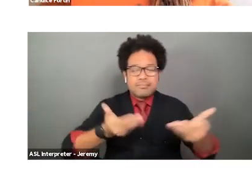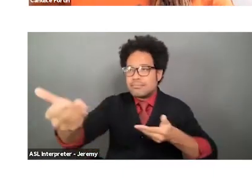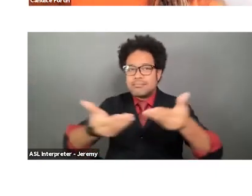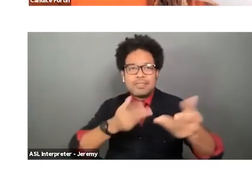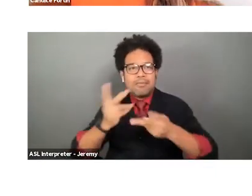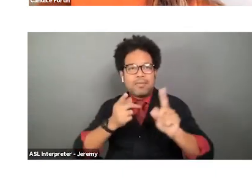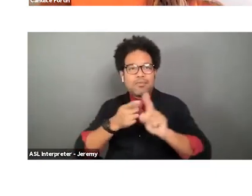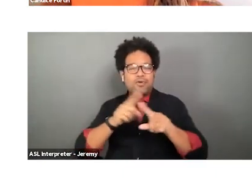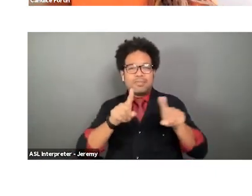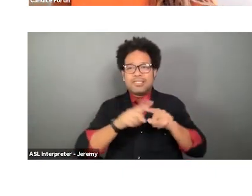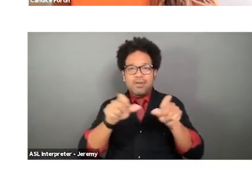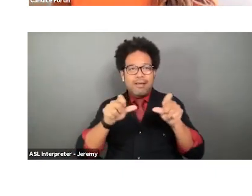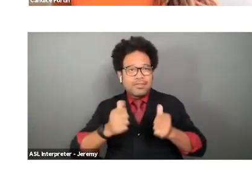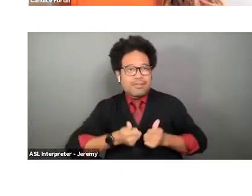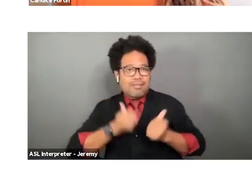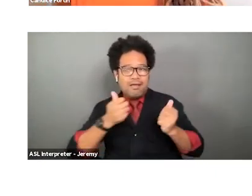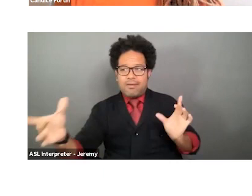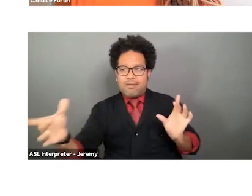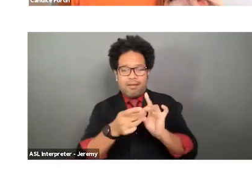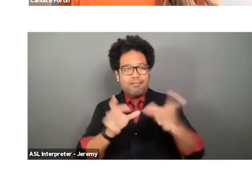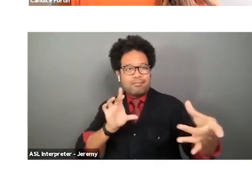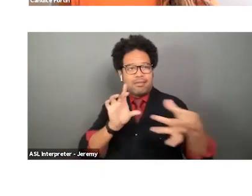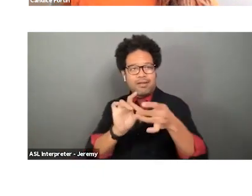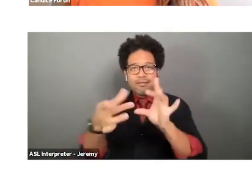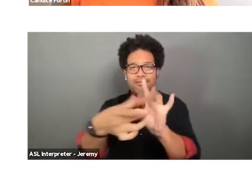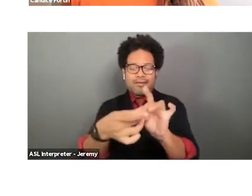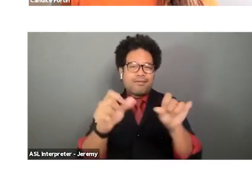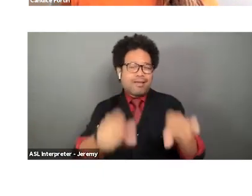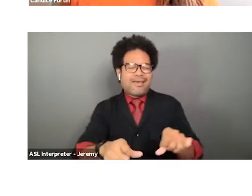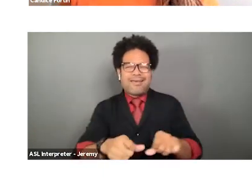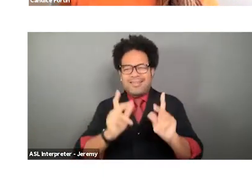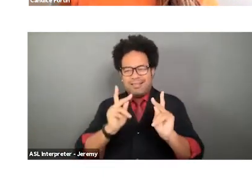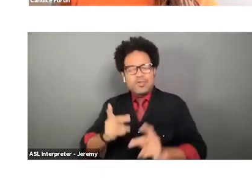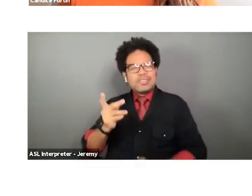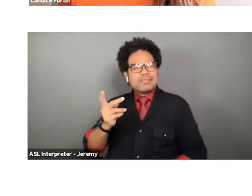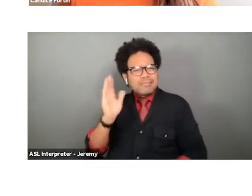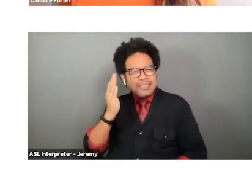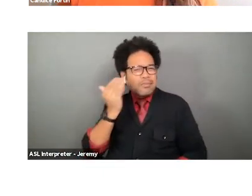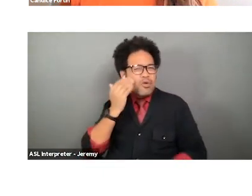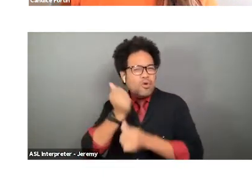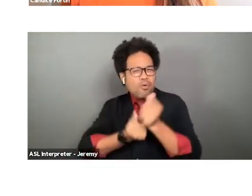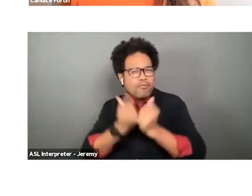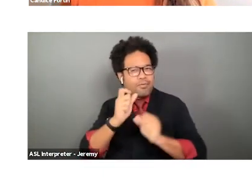different areas of life and make those connections. The person who seems to know everyone and is trusted.